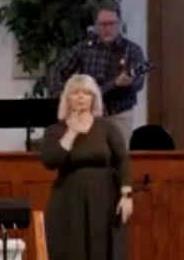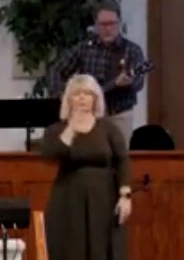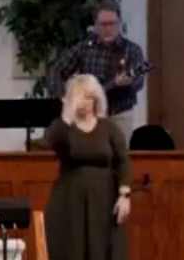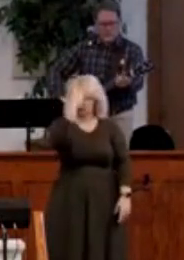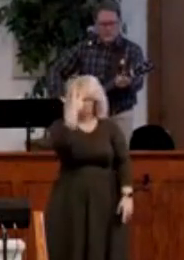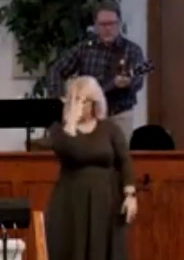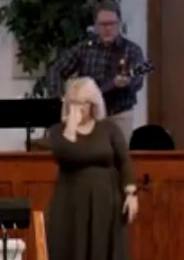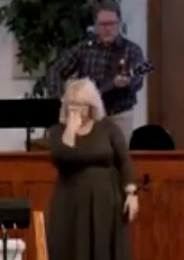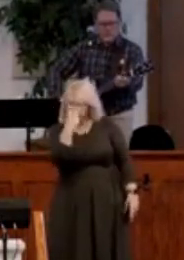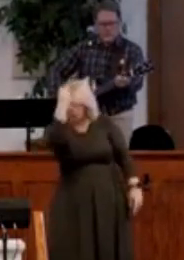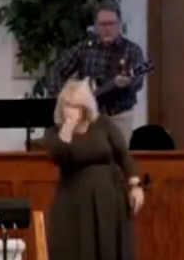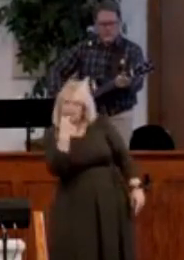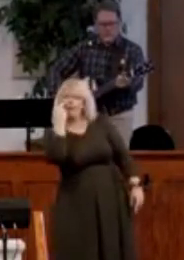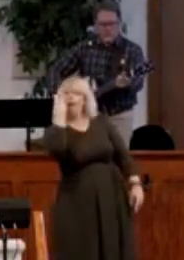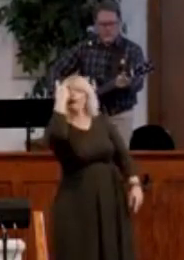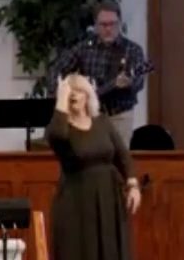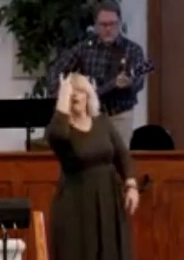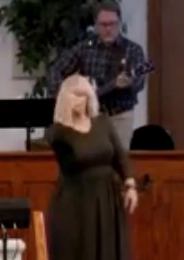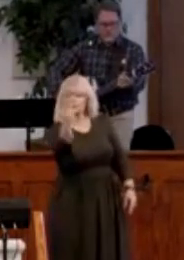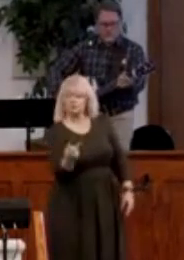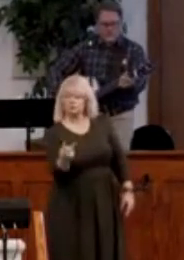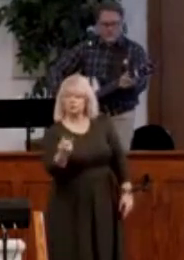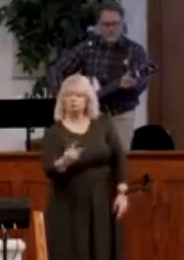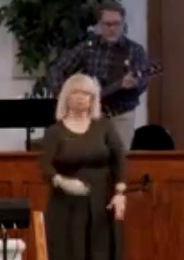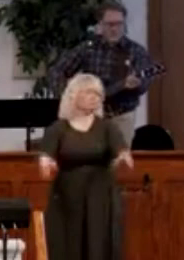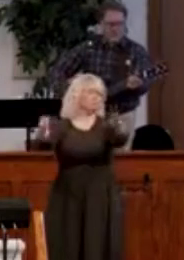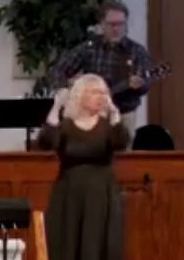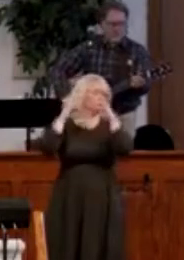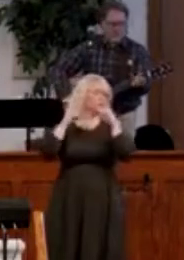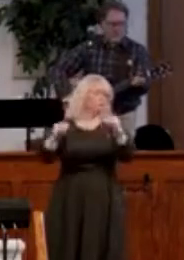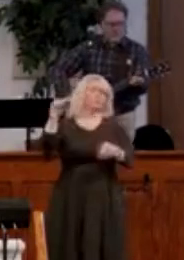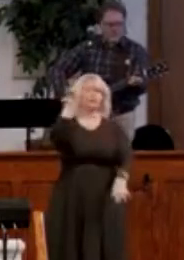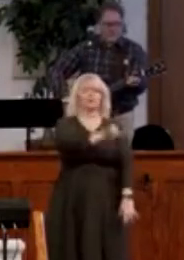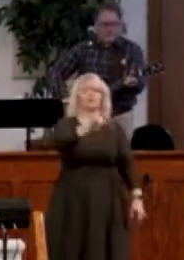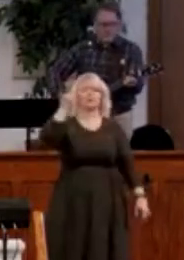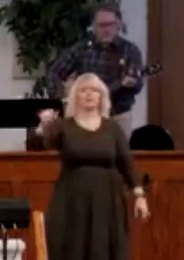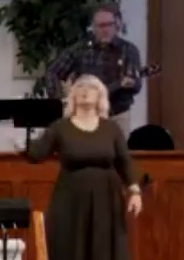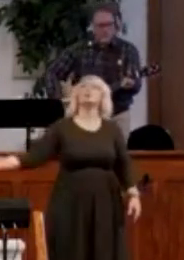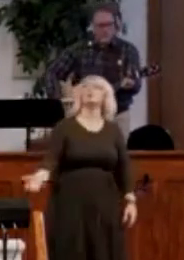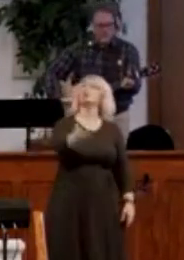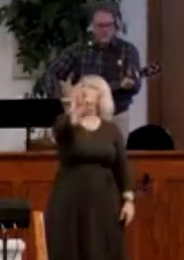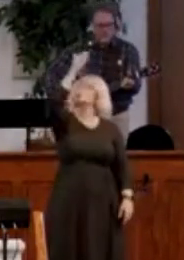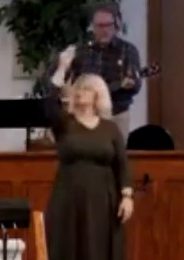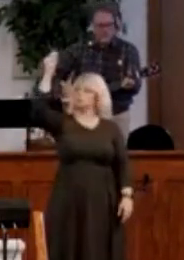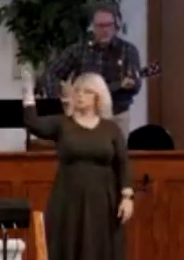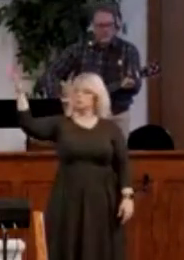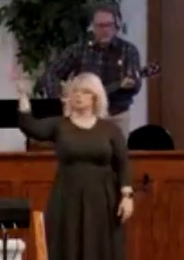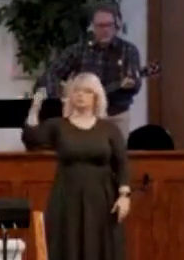open the eyes of the blind, there's no one like you,